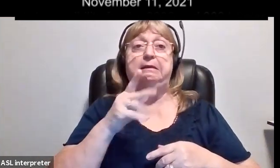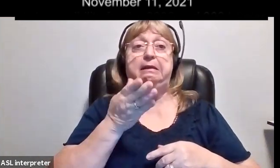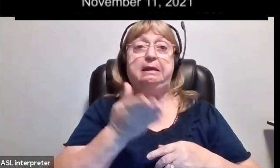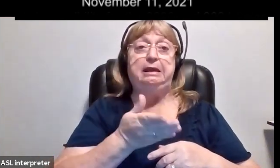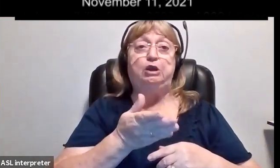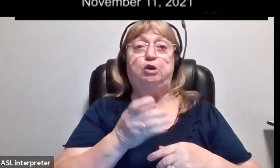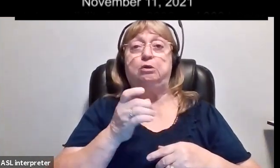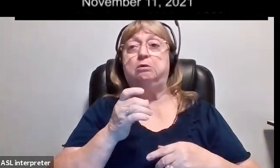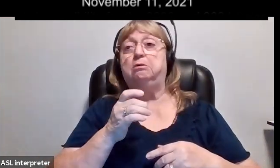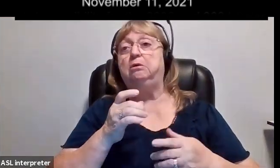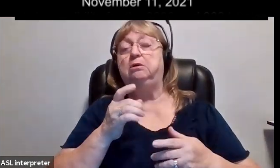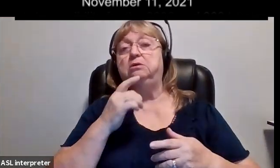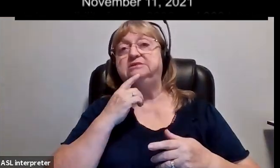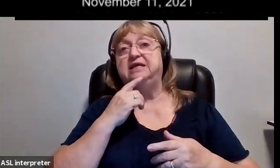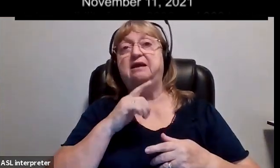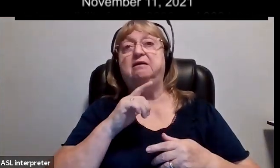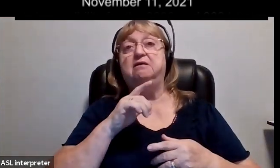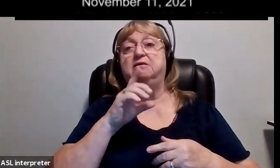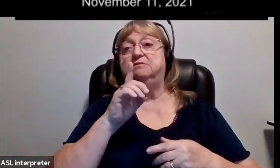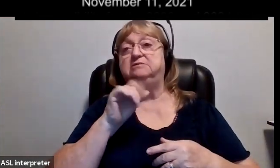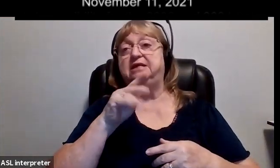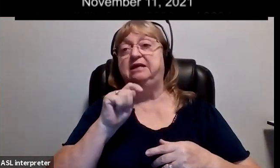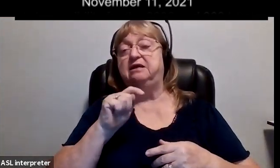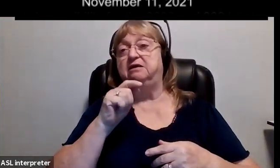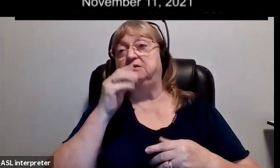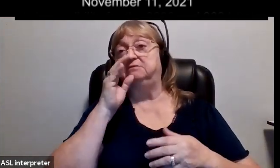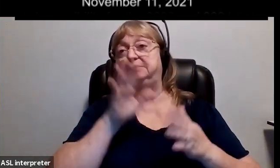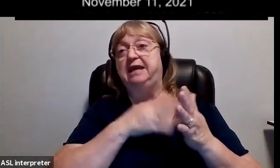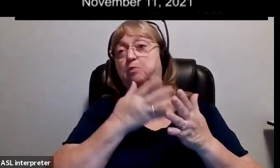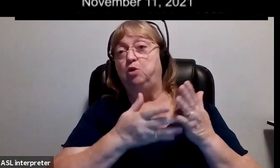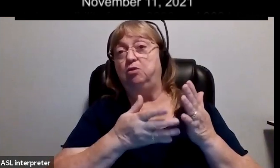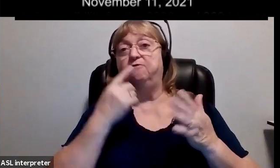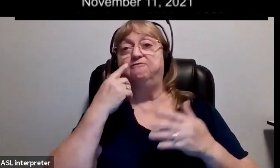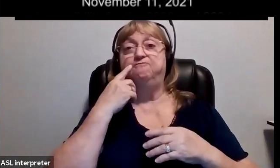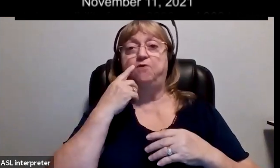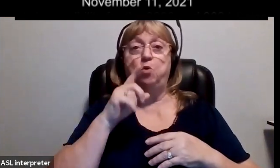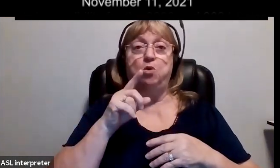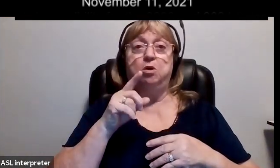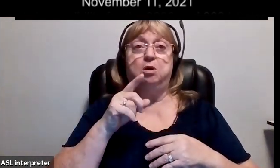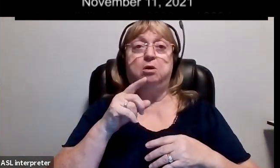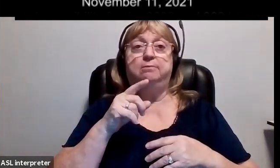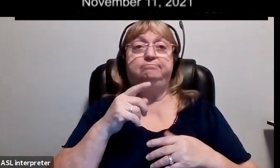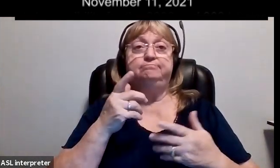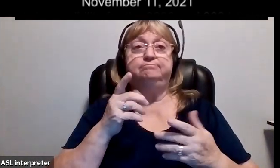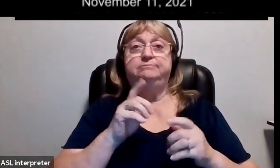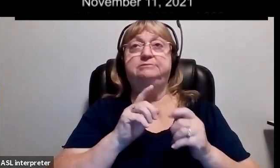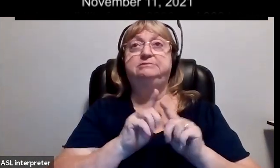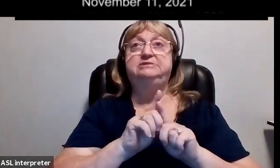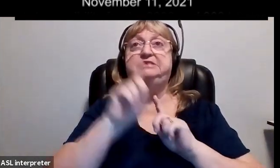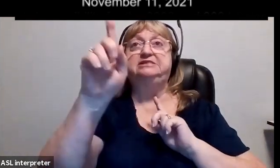Say link to data, or say data table for, I don't know, distance from